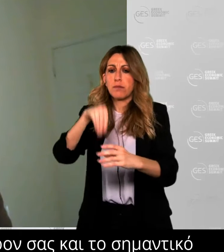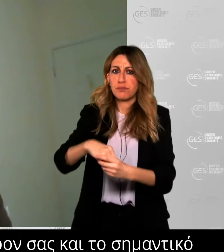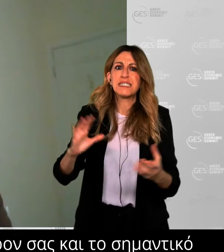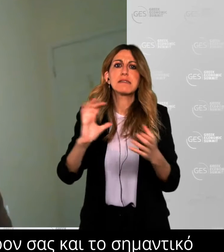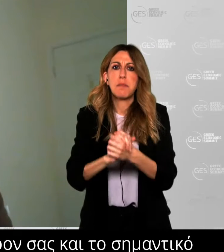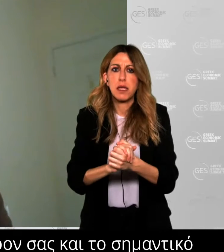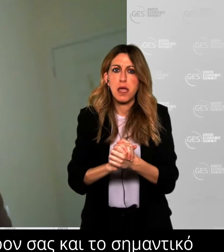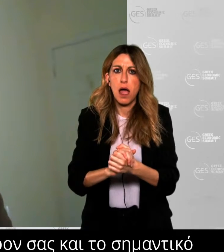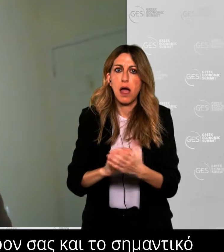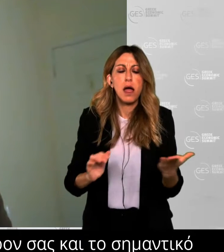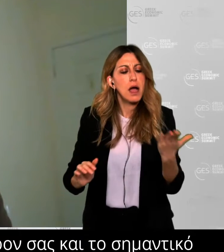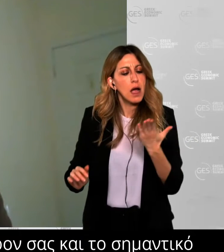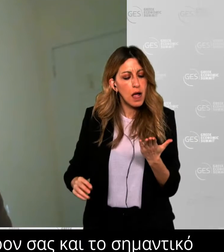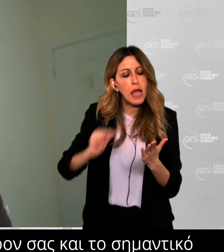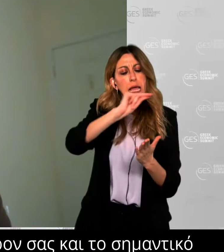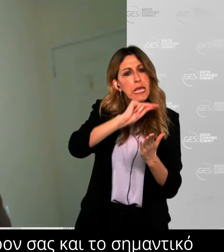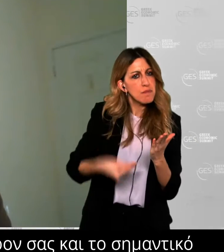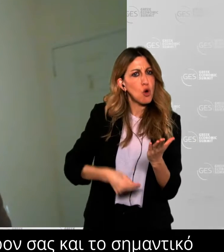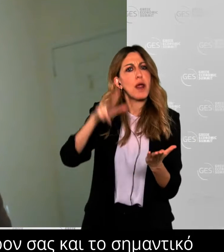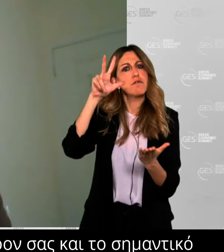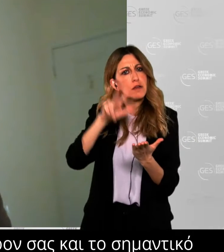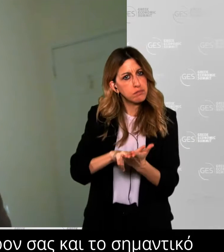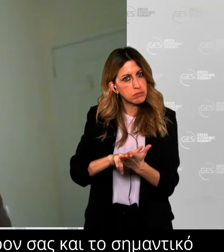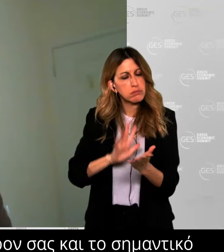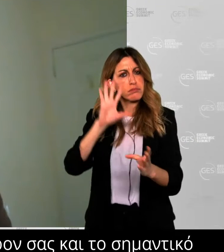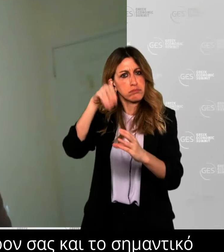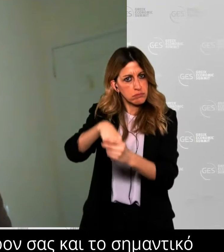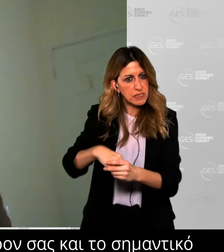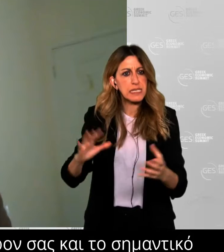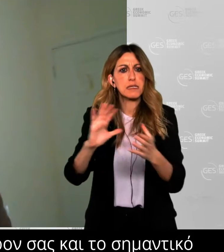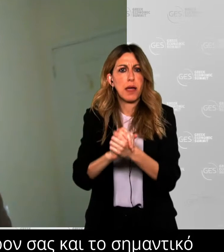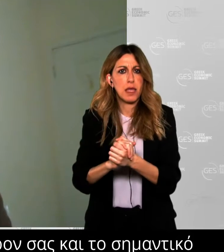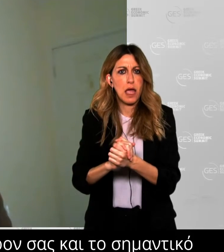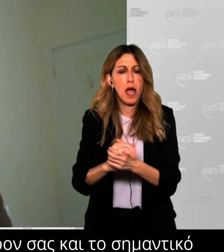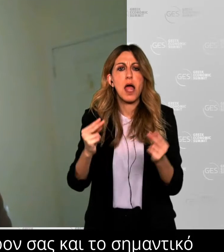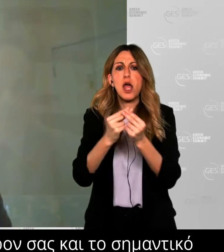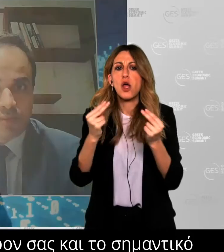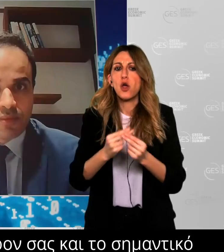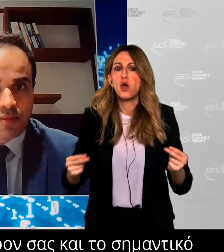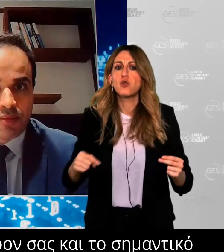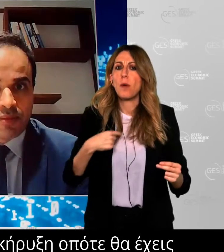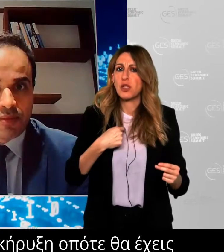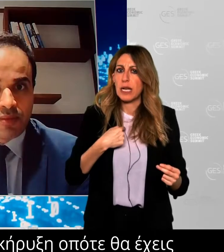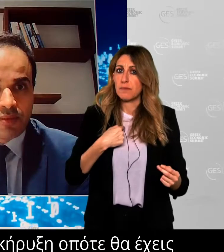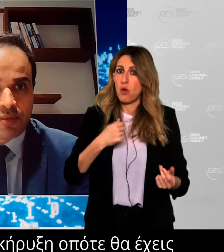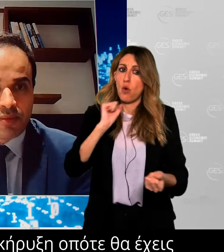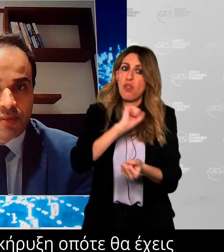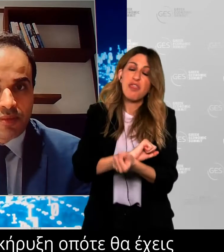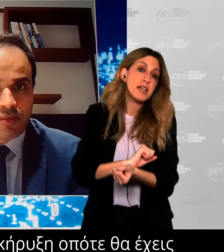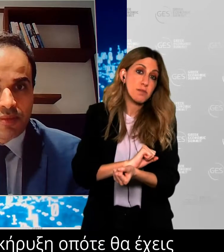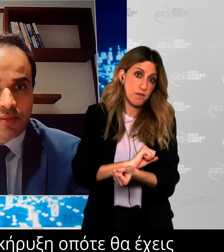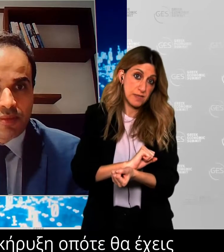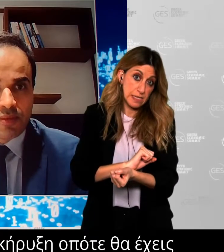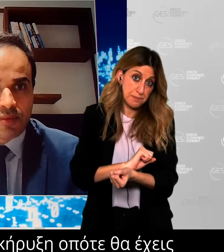organization, you have endorsement for both committing to a net zero strategy as a result of joining NZBA and for striving to